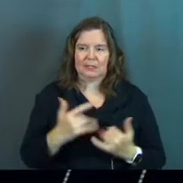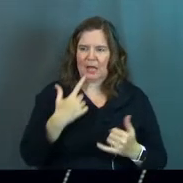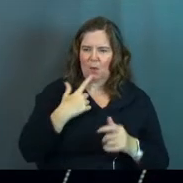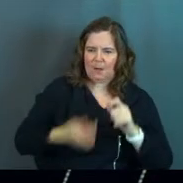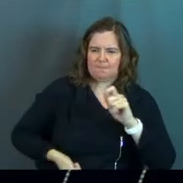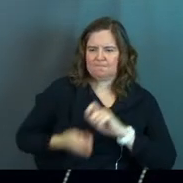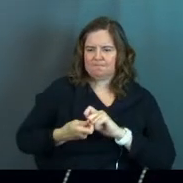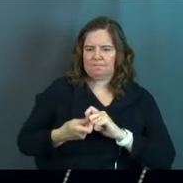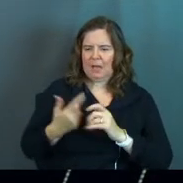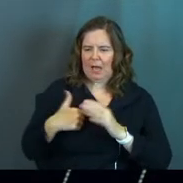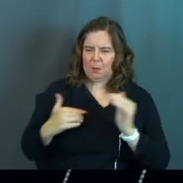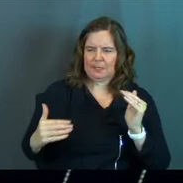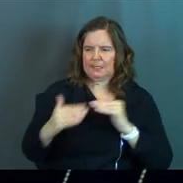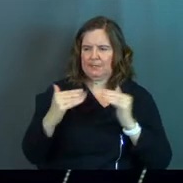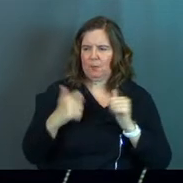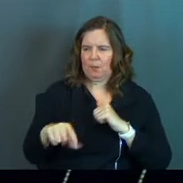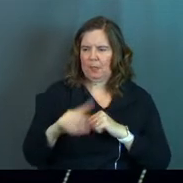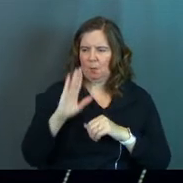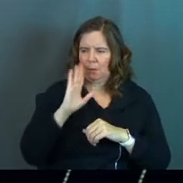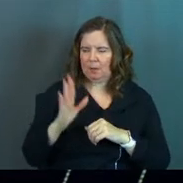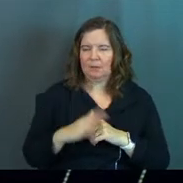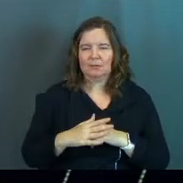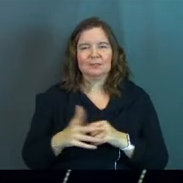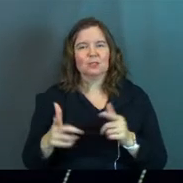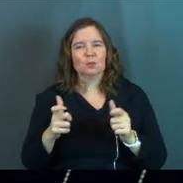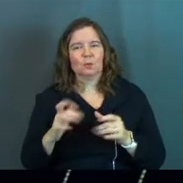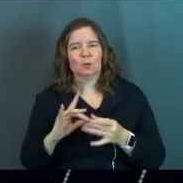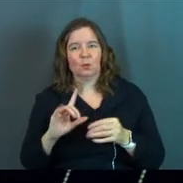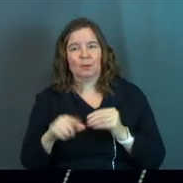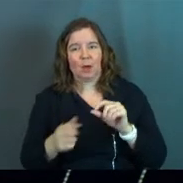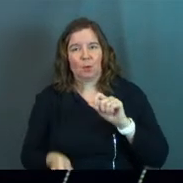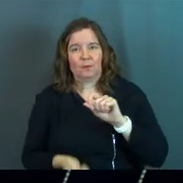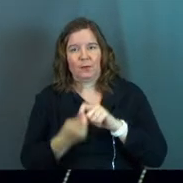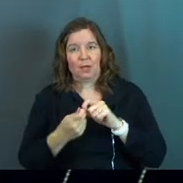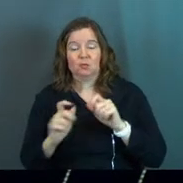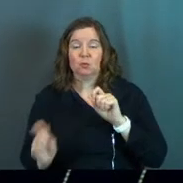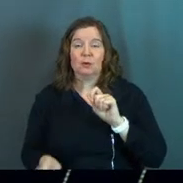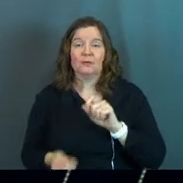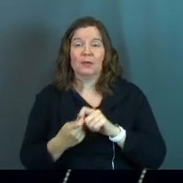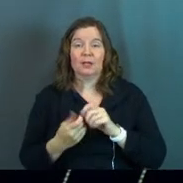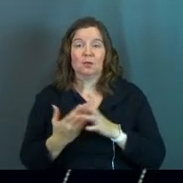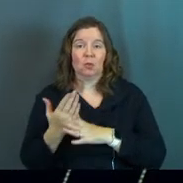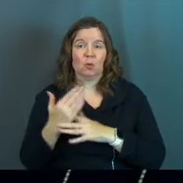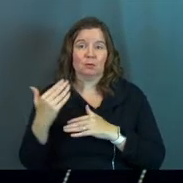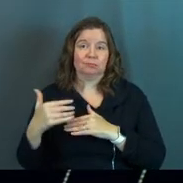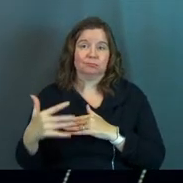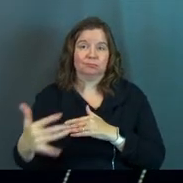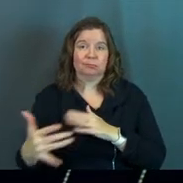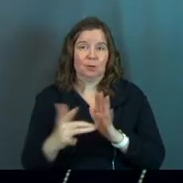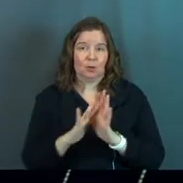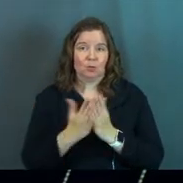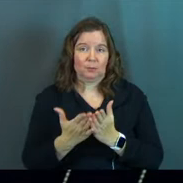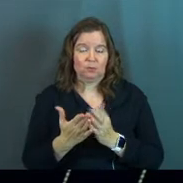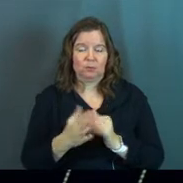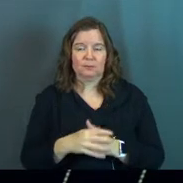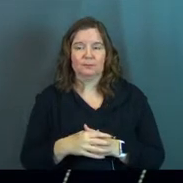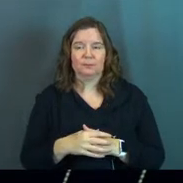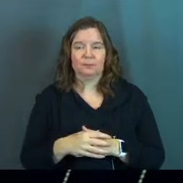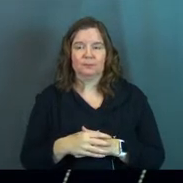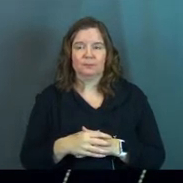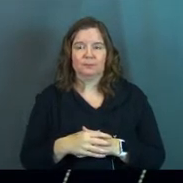to me. I'll get even with them. Just a quick word about revenge, because revenge is all the way through the scripture.